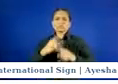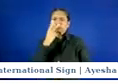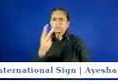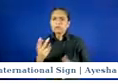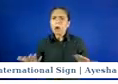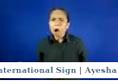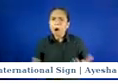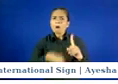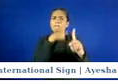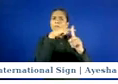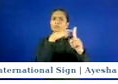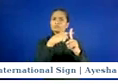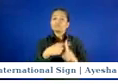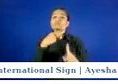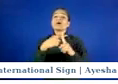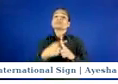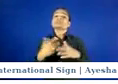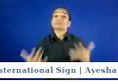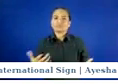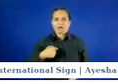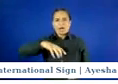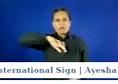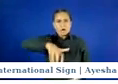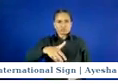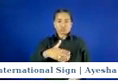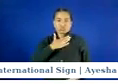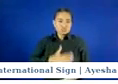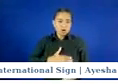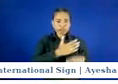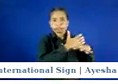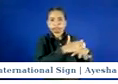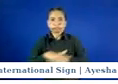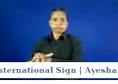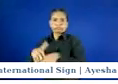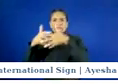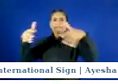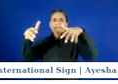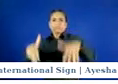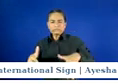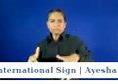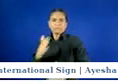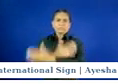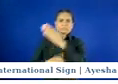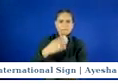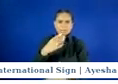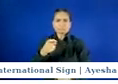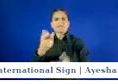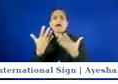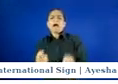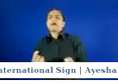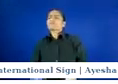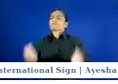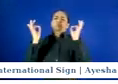and accessibility. Anywhere you can access this, whether you're within your office or you're using a tablet or your mobile